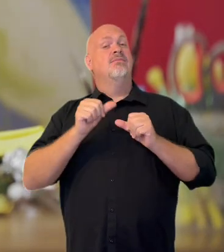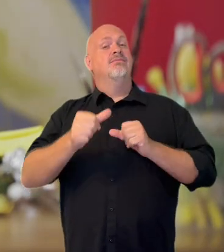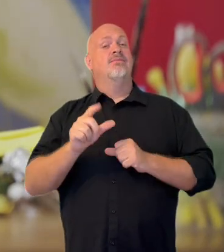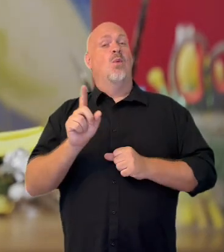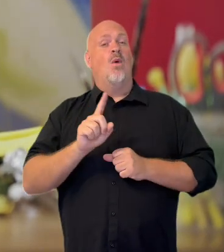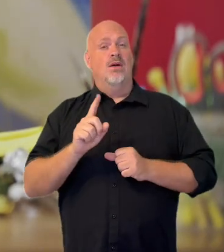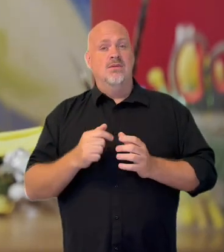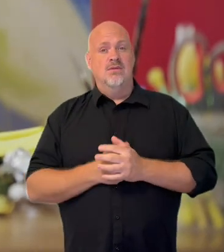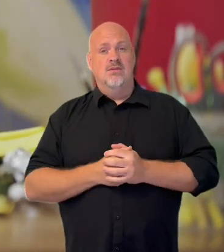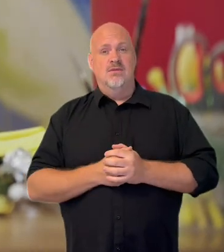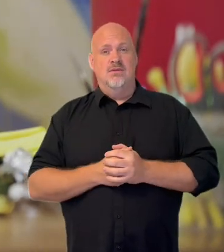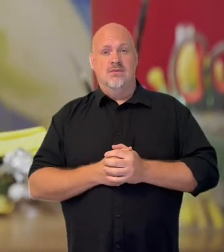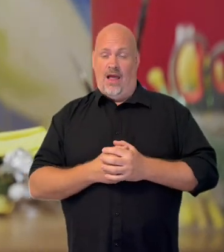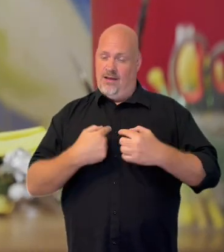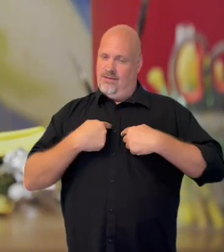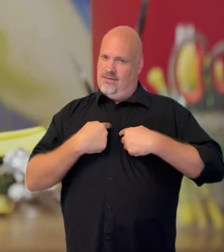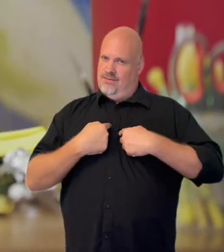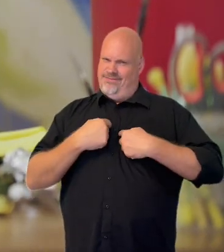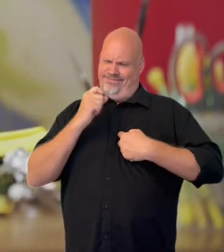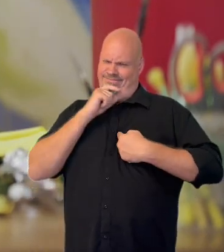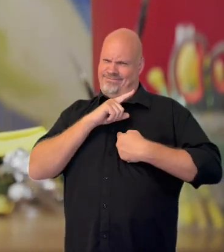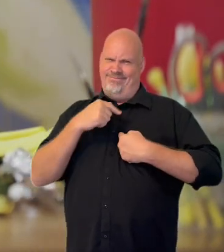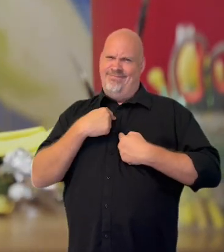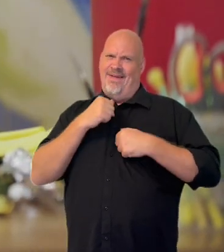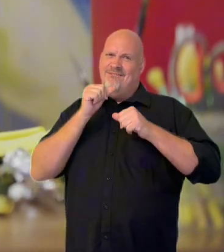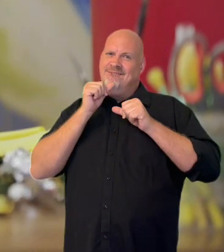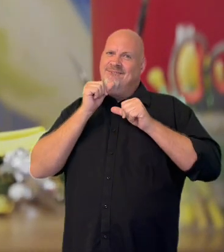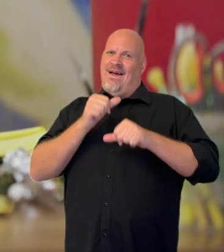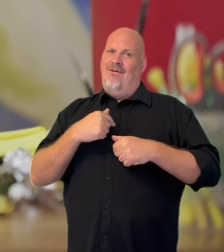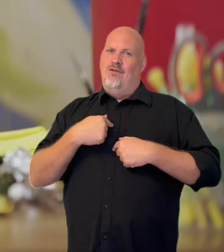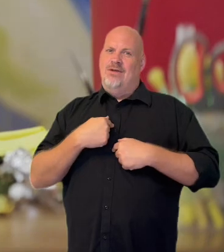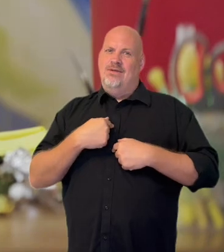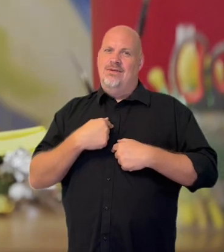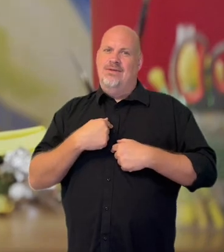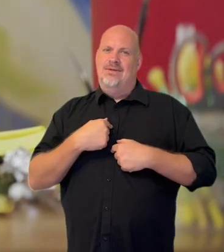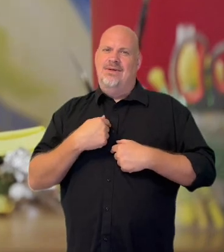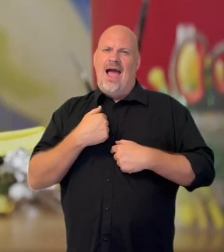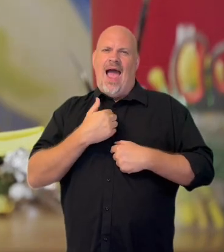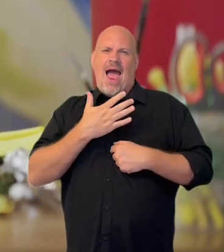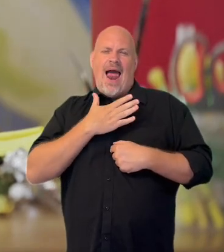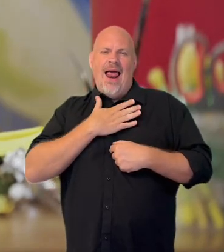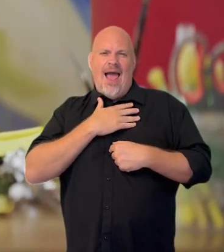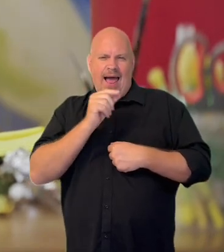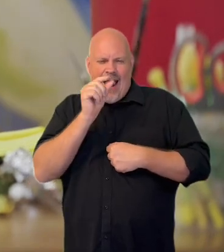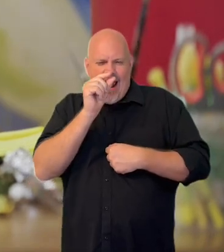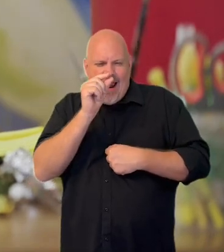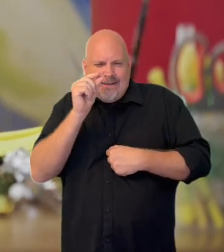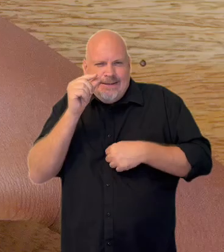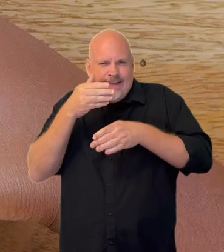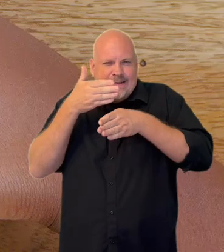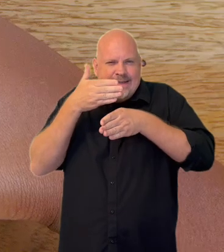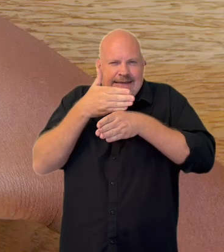is we want to snip thin little layers